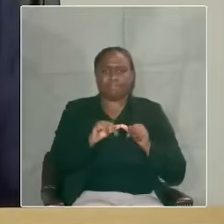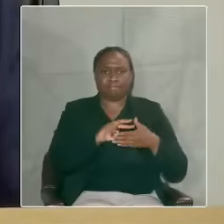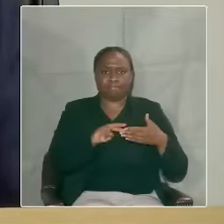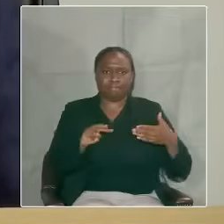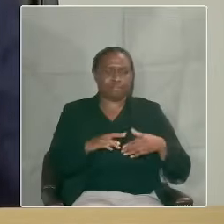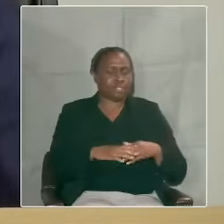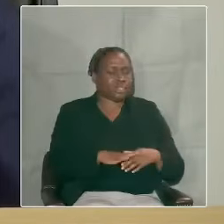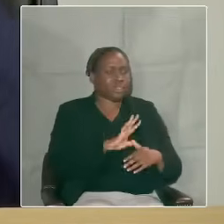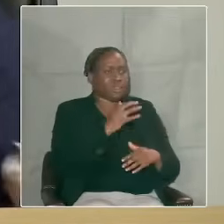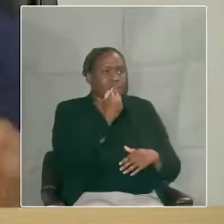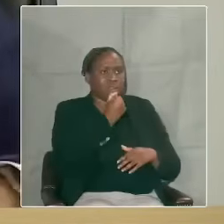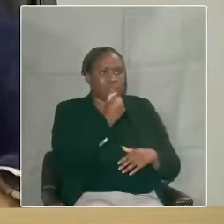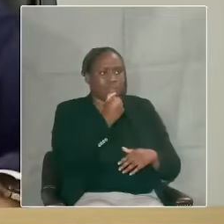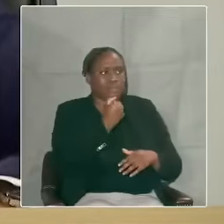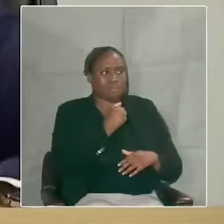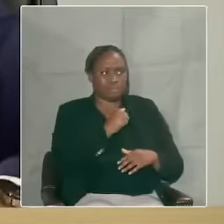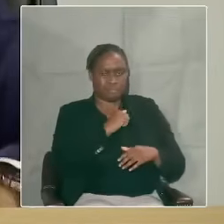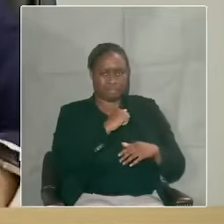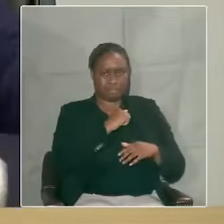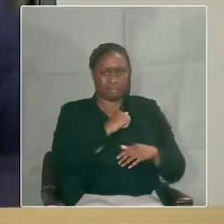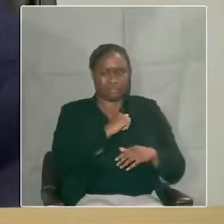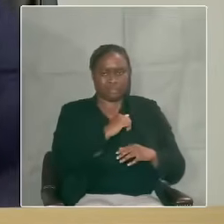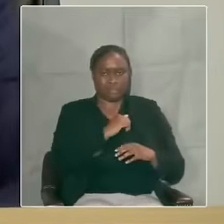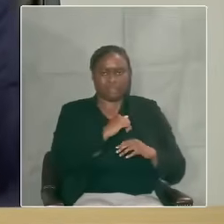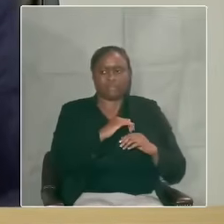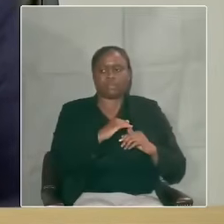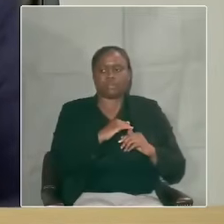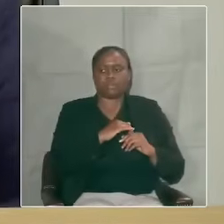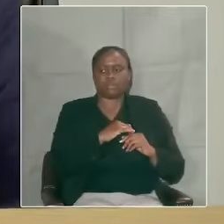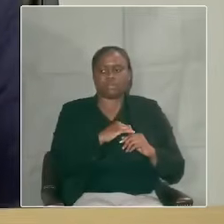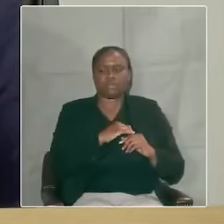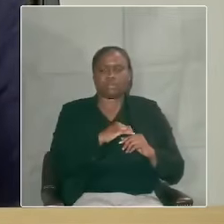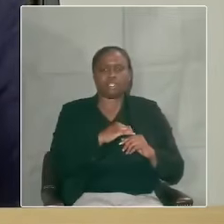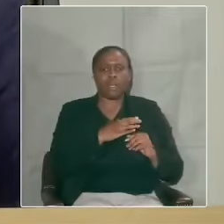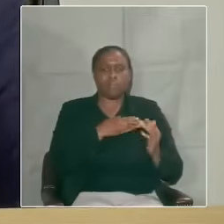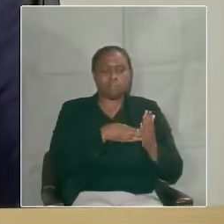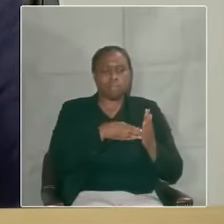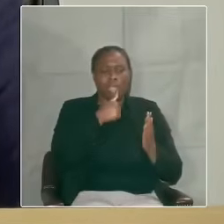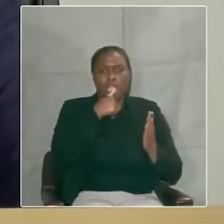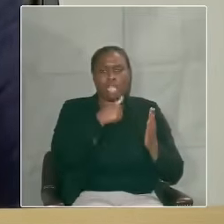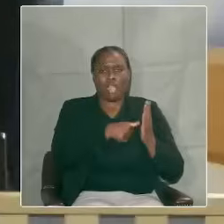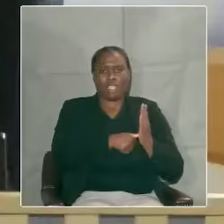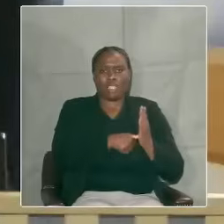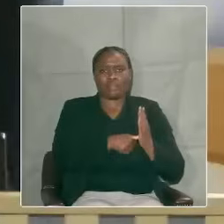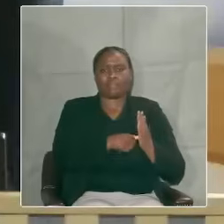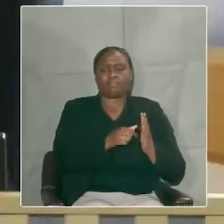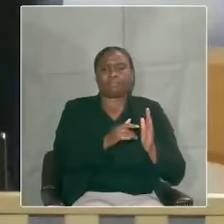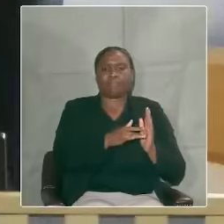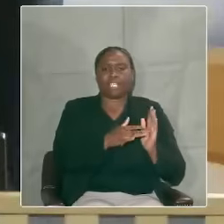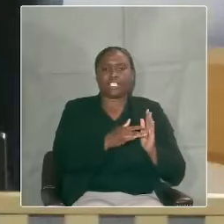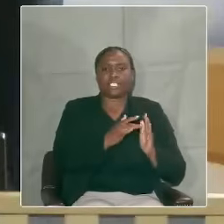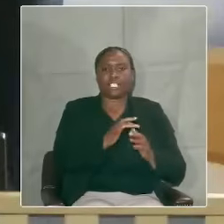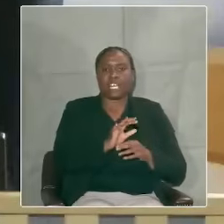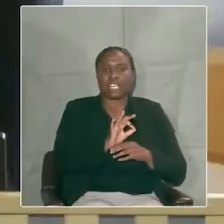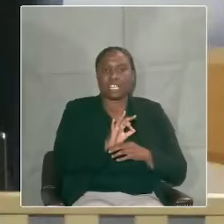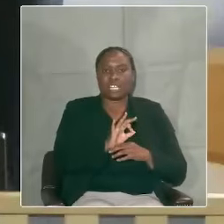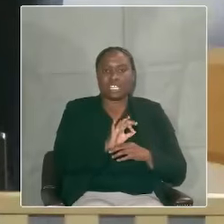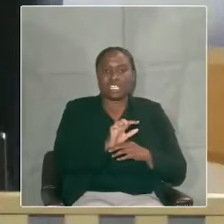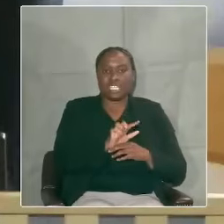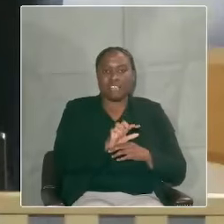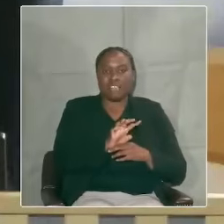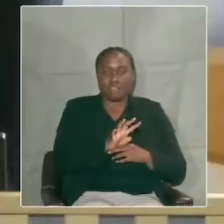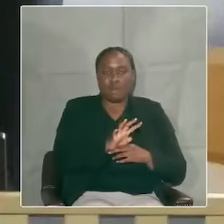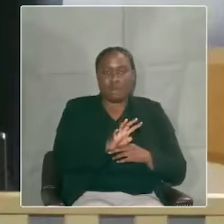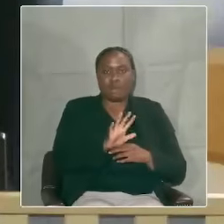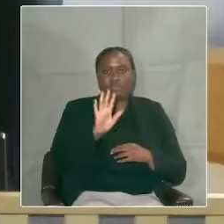Sorry, Mr. Mdao, before that, I do apologize. In that letter at page 374, the letter